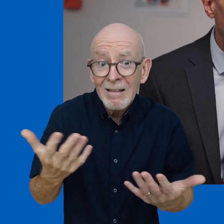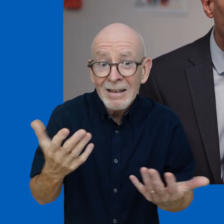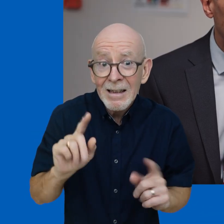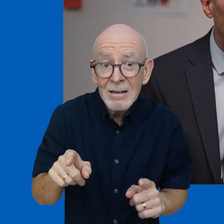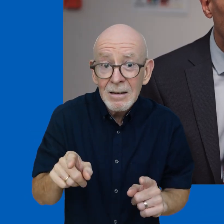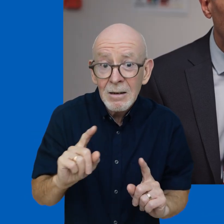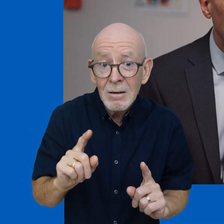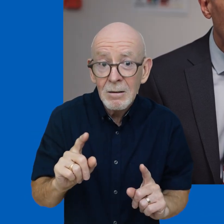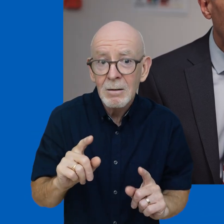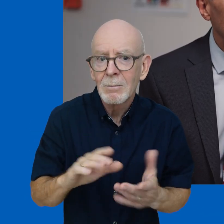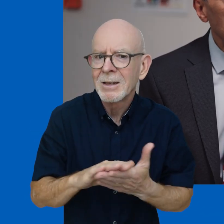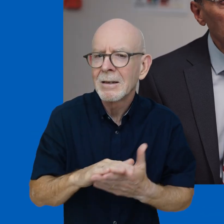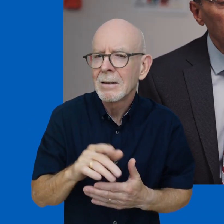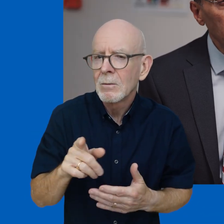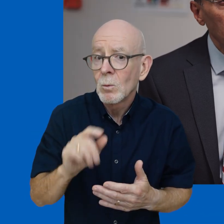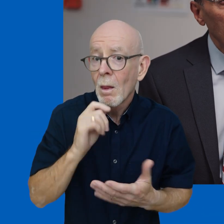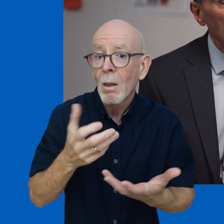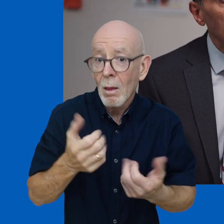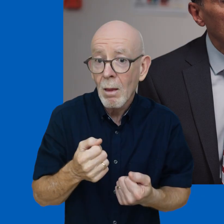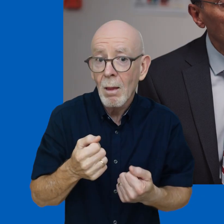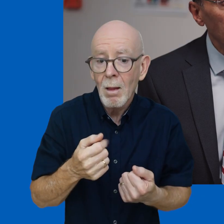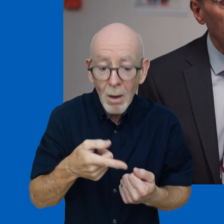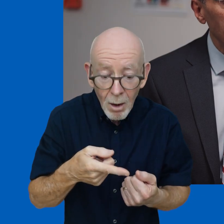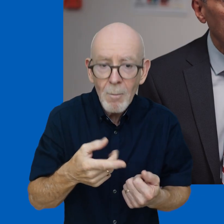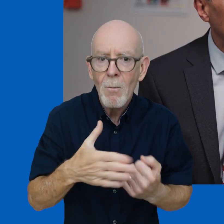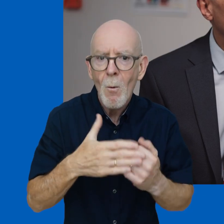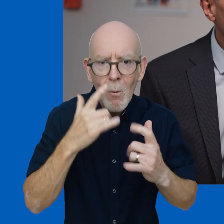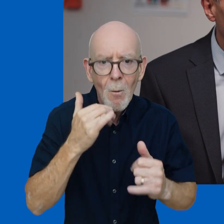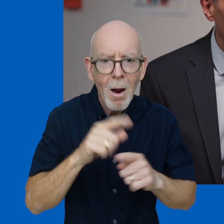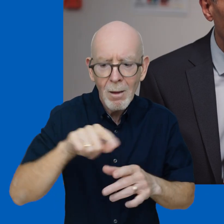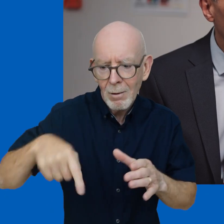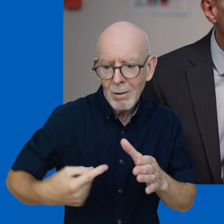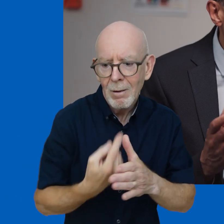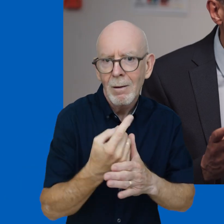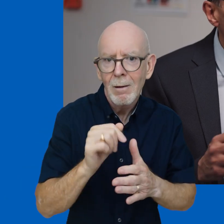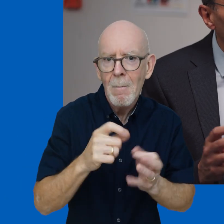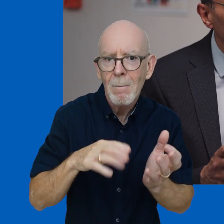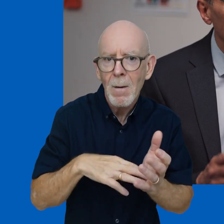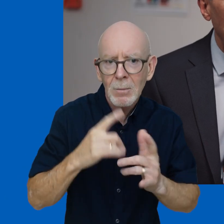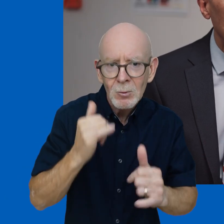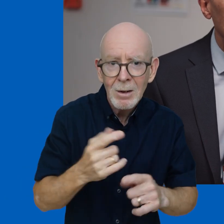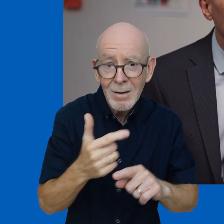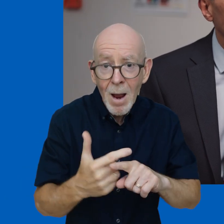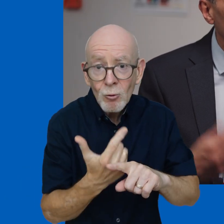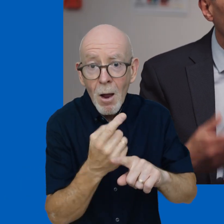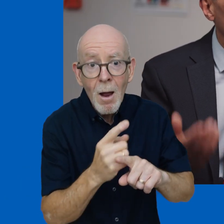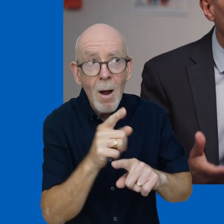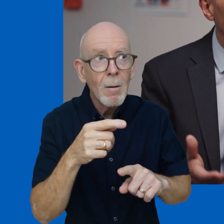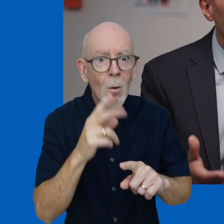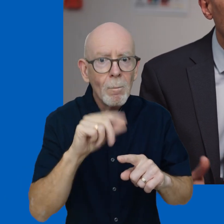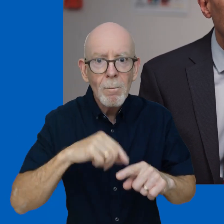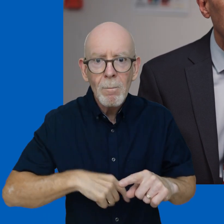do anything next. It may mean you'll need to take further tests like a colonoscopy, which is a camera to look into your bowel, to look